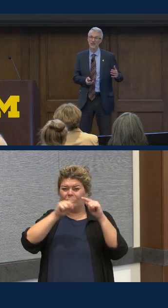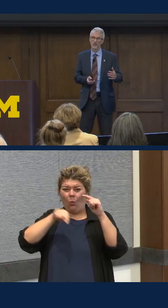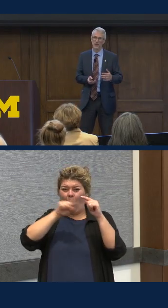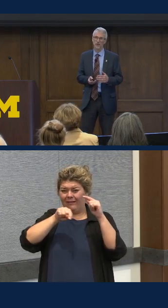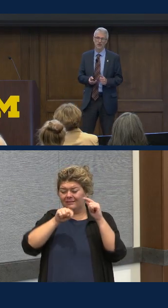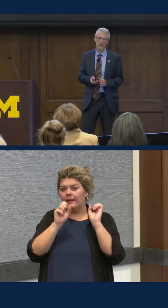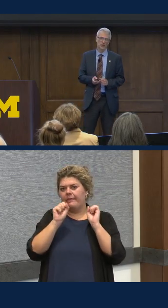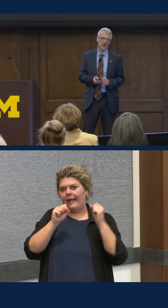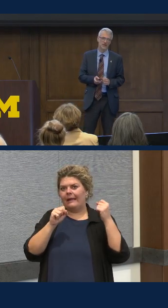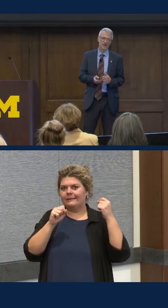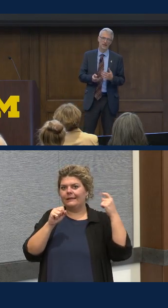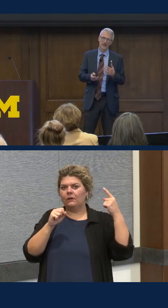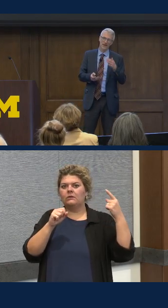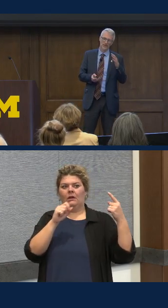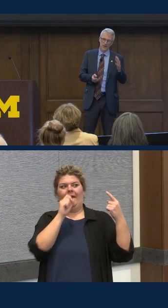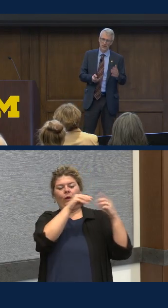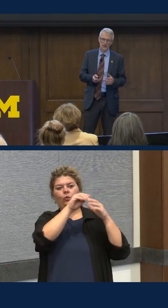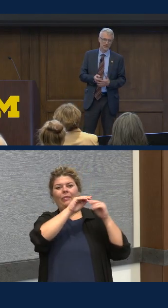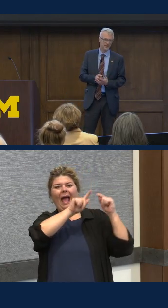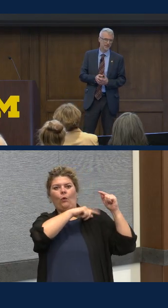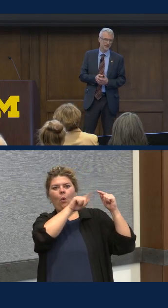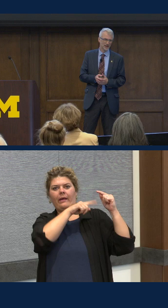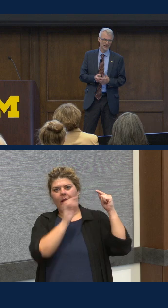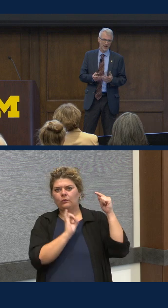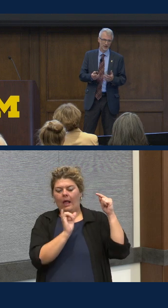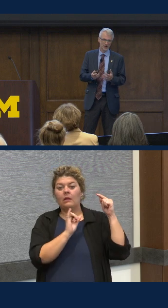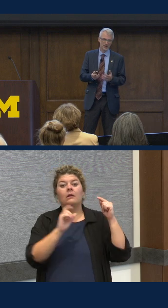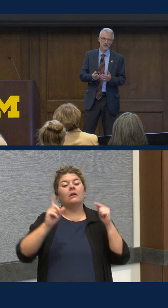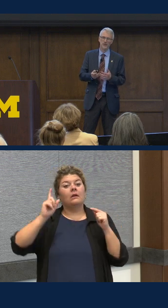the signals that go into those coils. And for the purpose of this